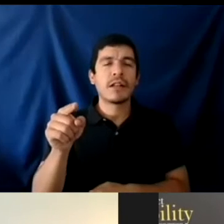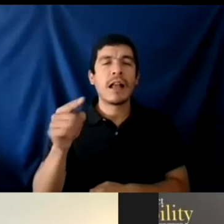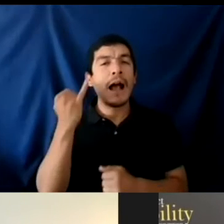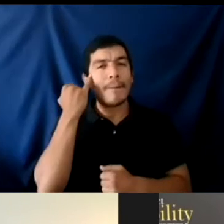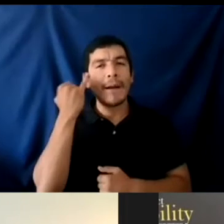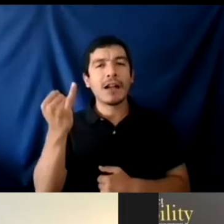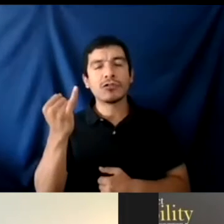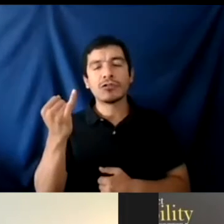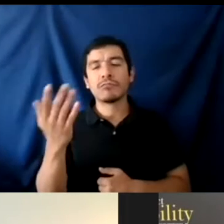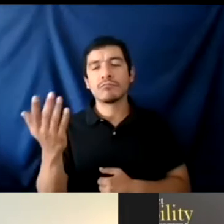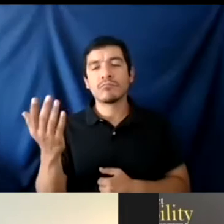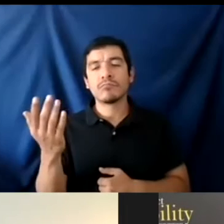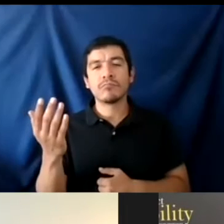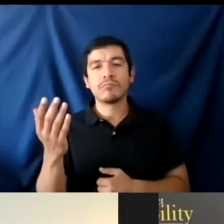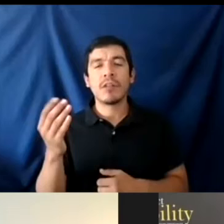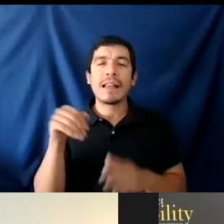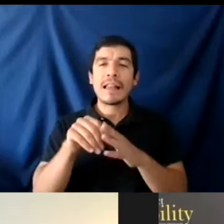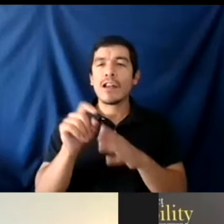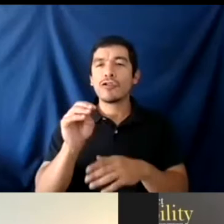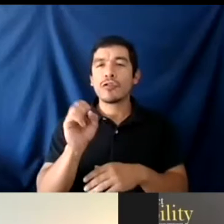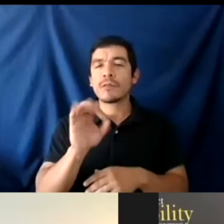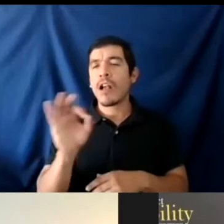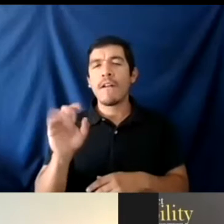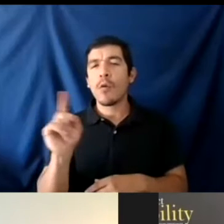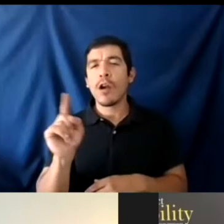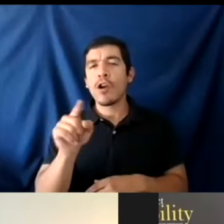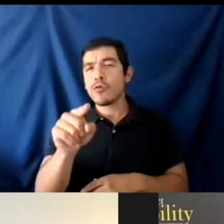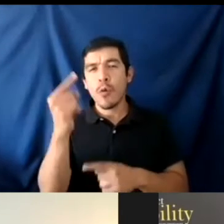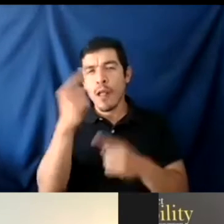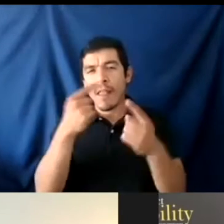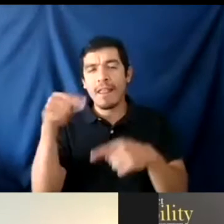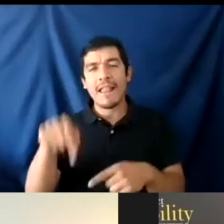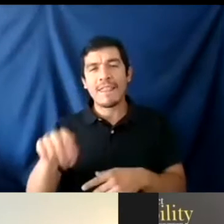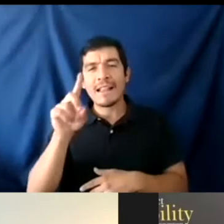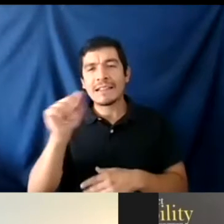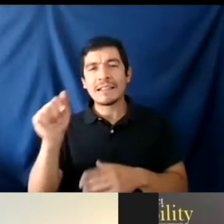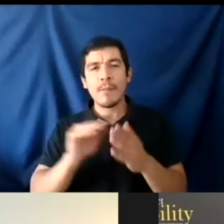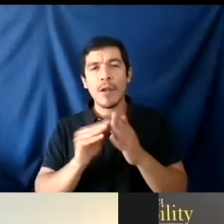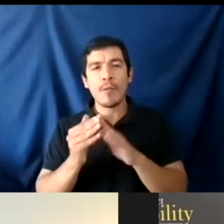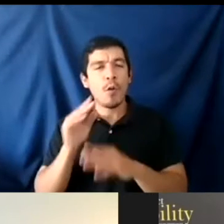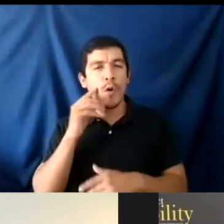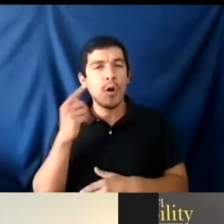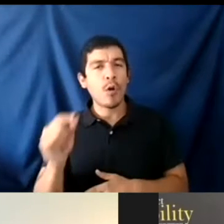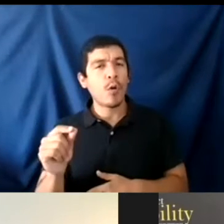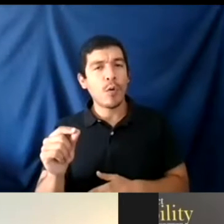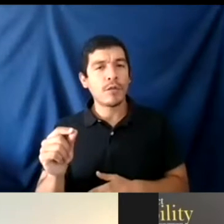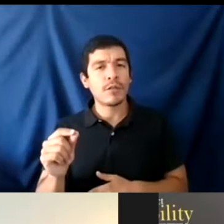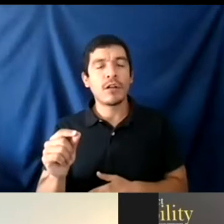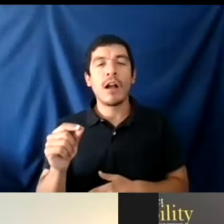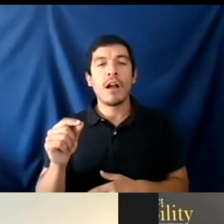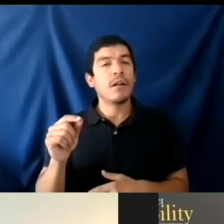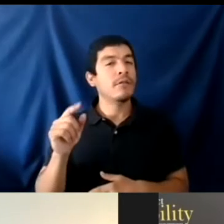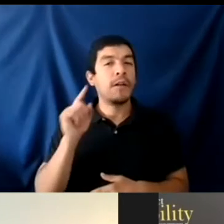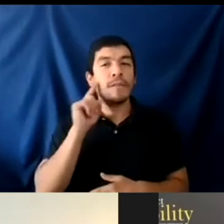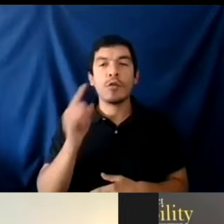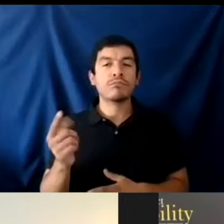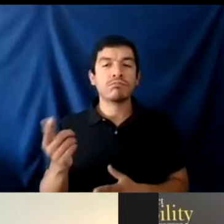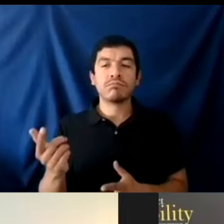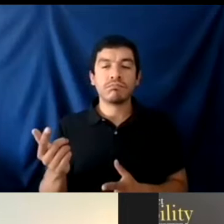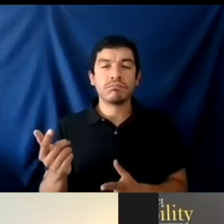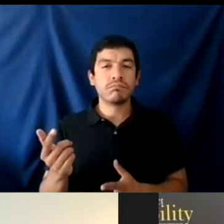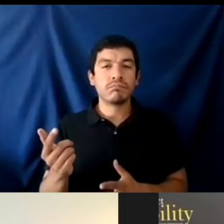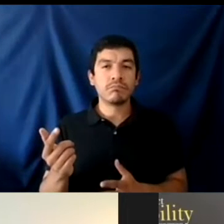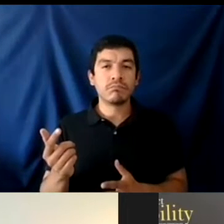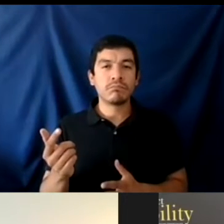imagine in terms of where you think this disability community would go with in terms of